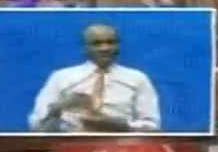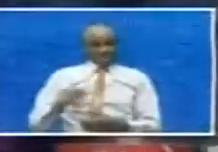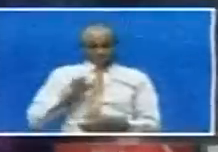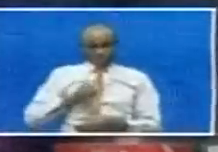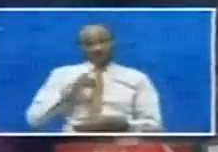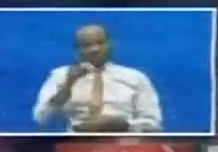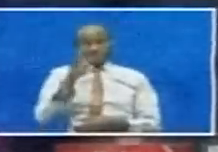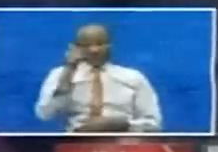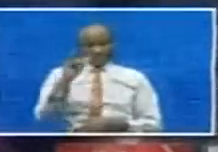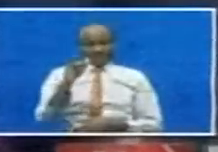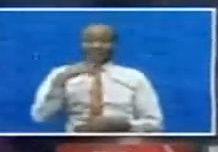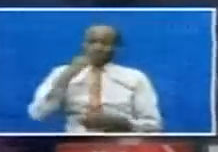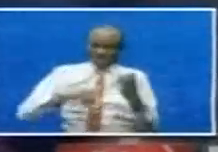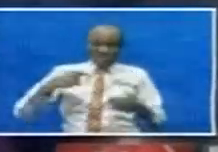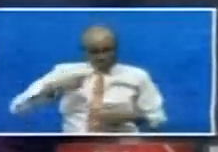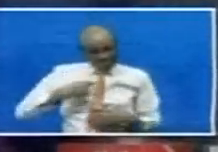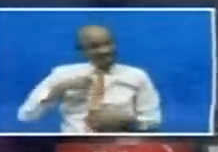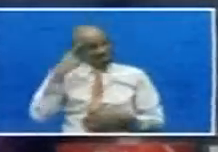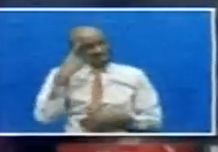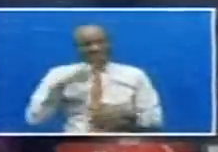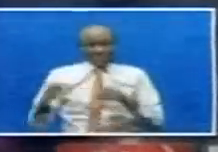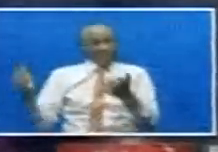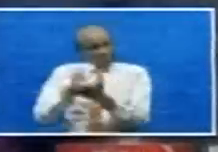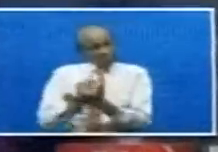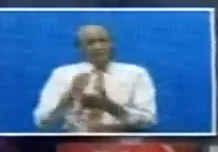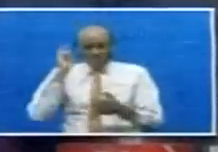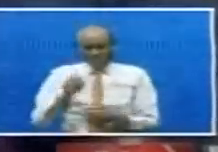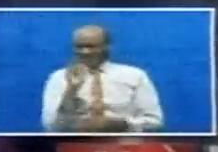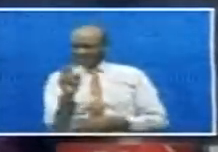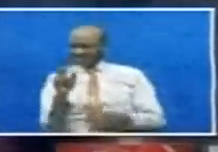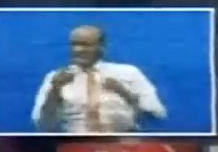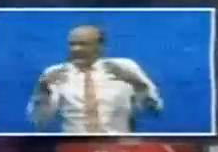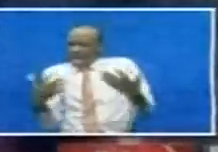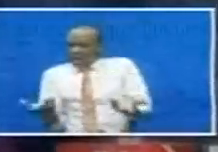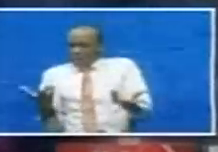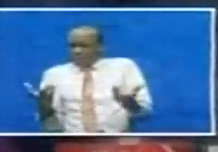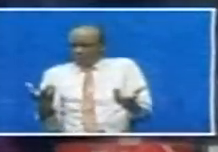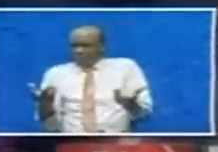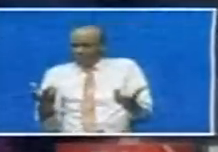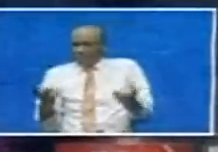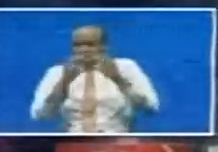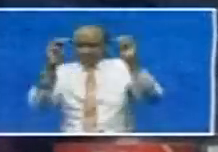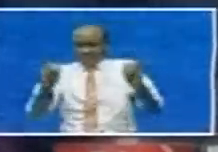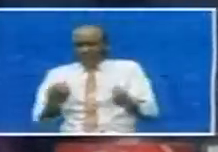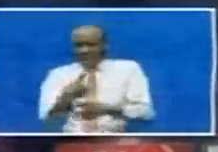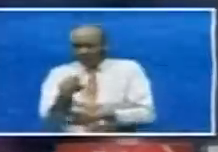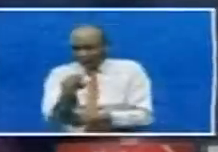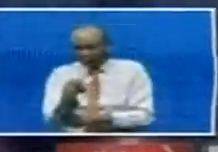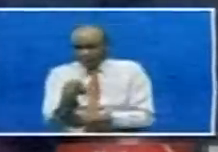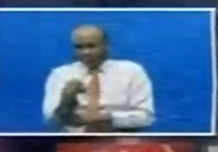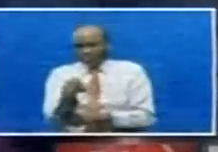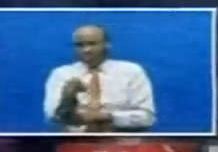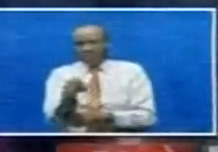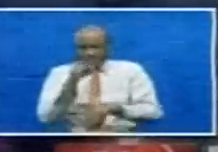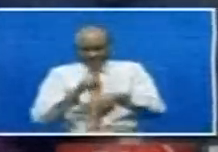starting point of looking at these appointments is looking at the framework within which they have been made. As soon as